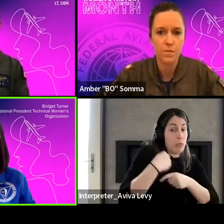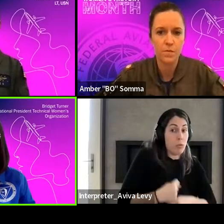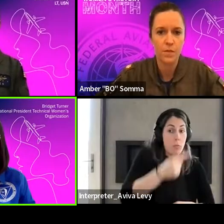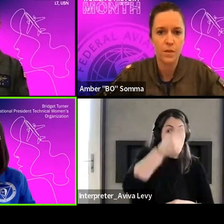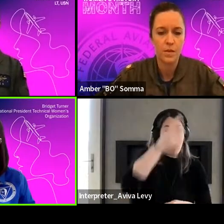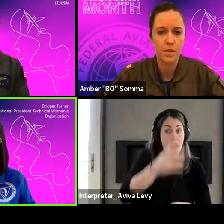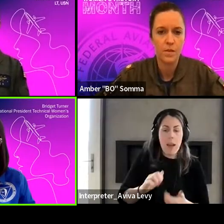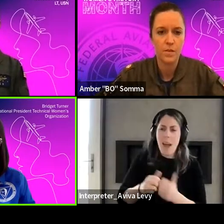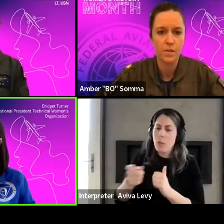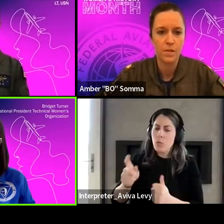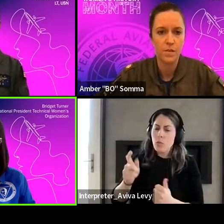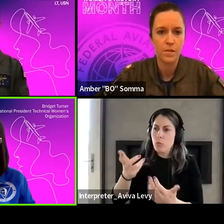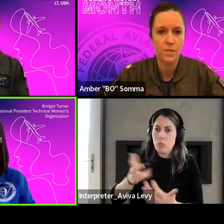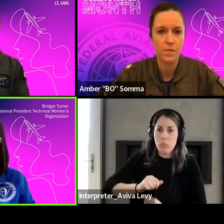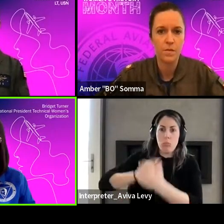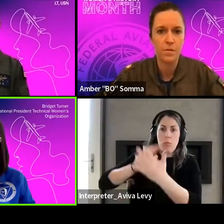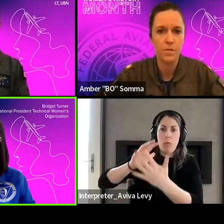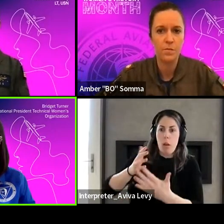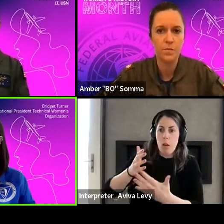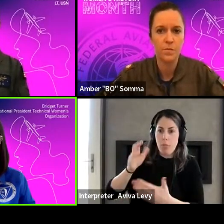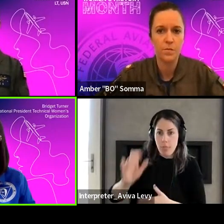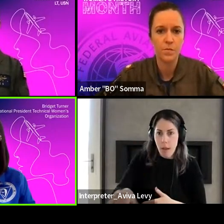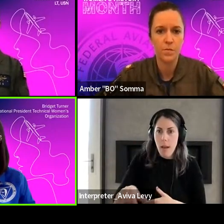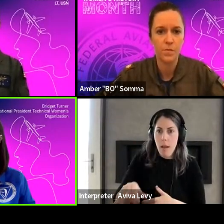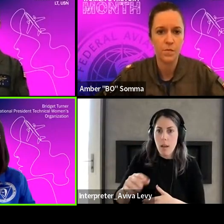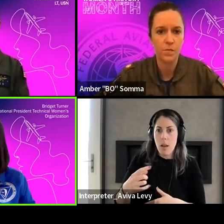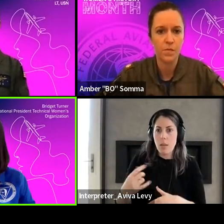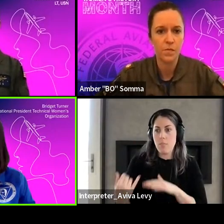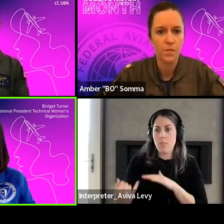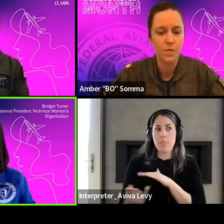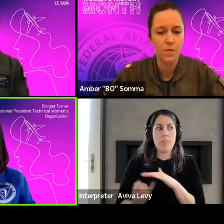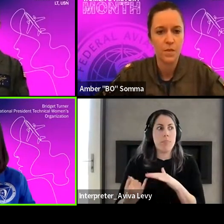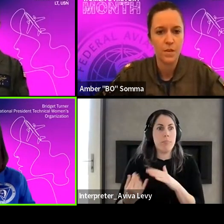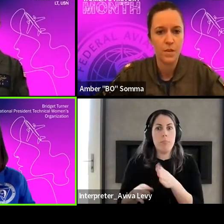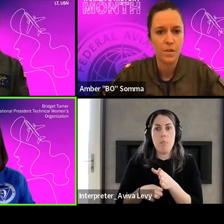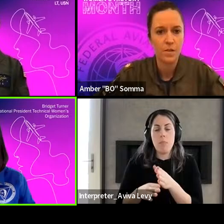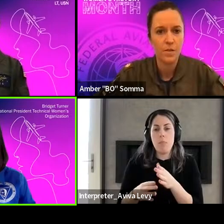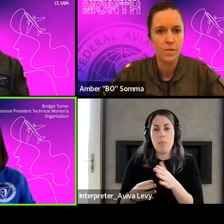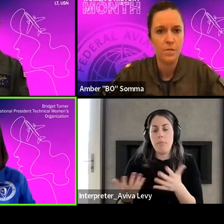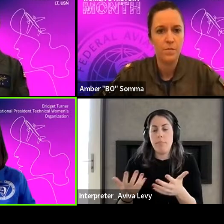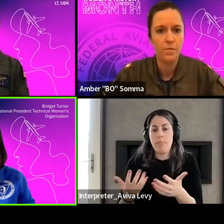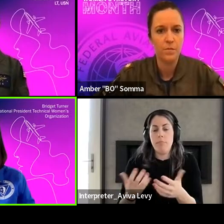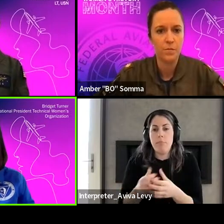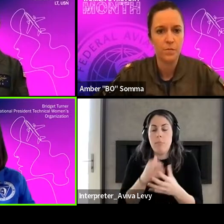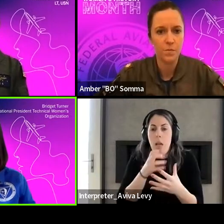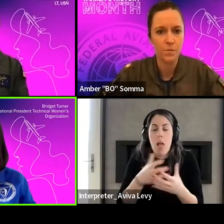did you navigate through that? Lieutenant Rebecca Ryan, can we start with you, please?